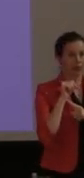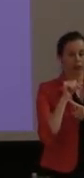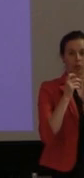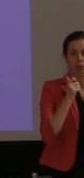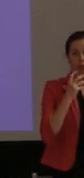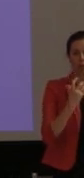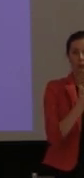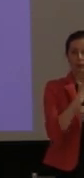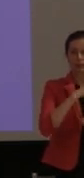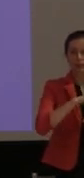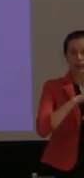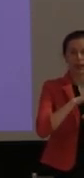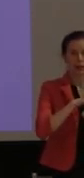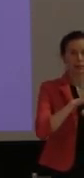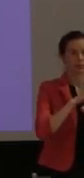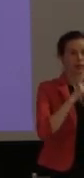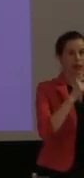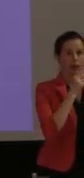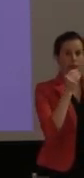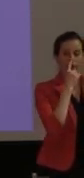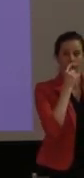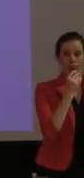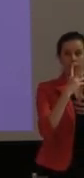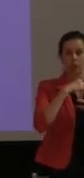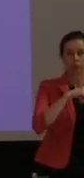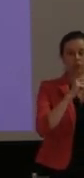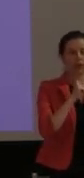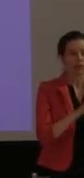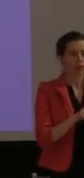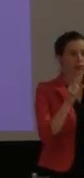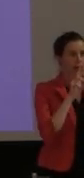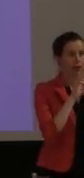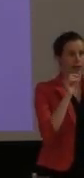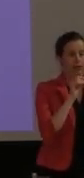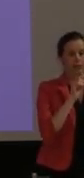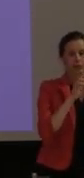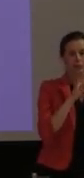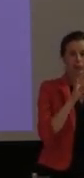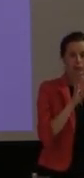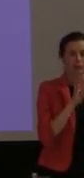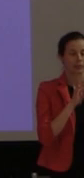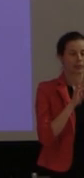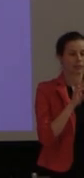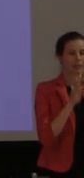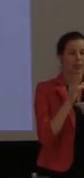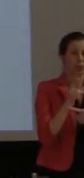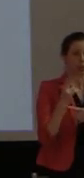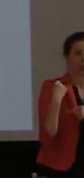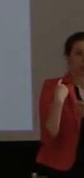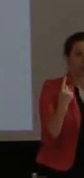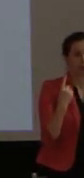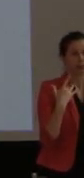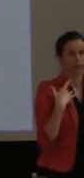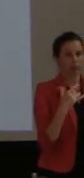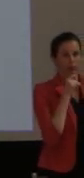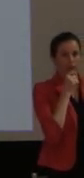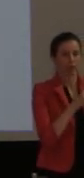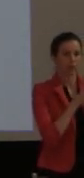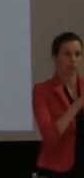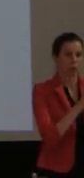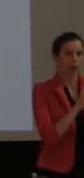why participation from everyone, in particular participation from historically underserved communities, is vitally